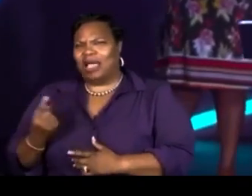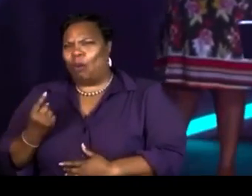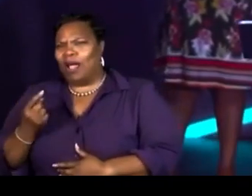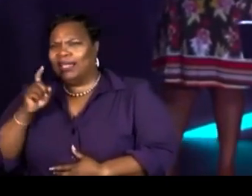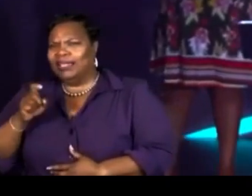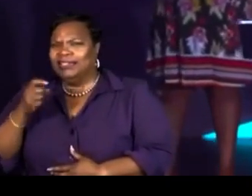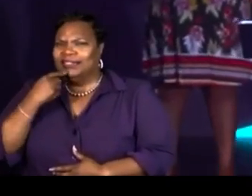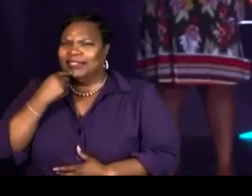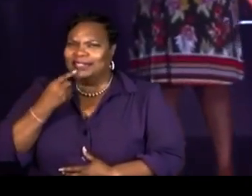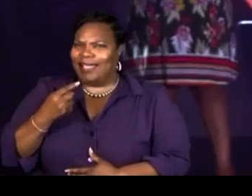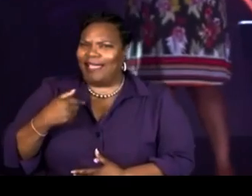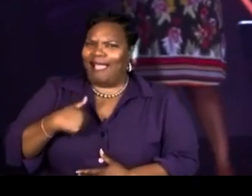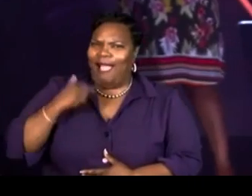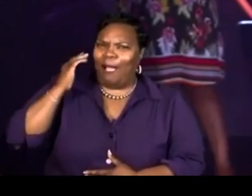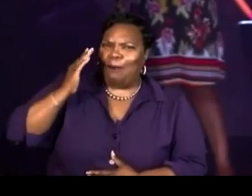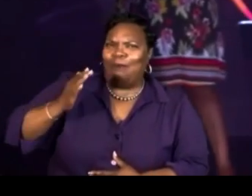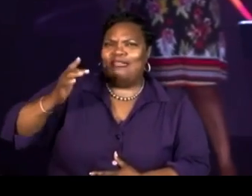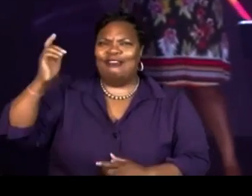will